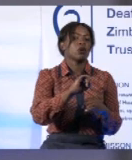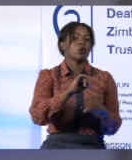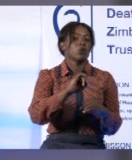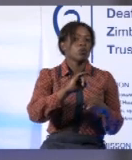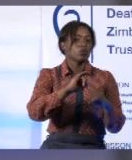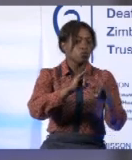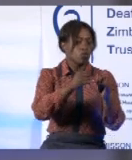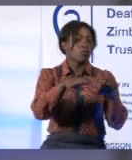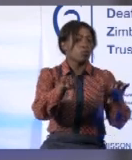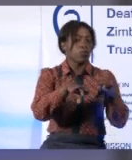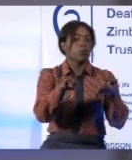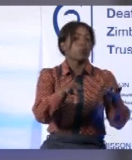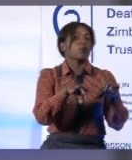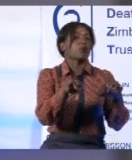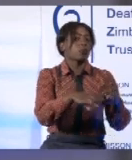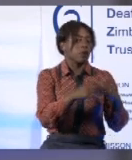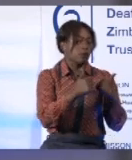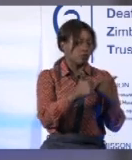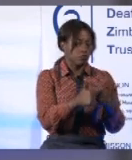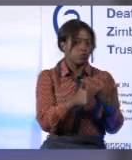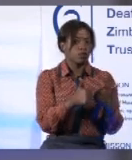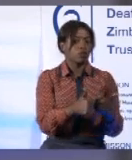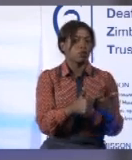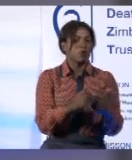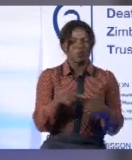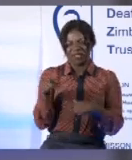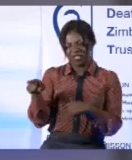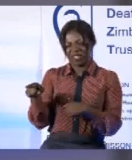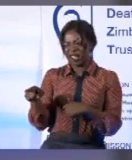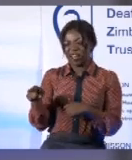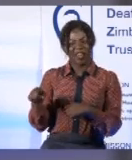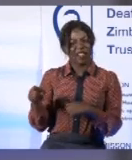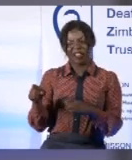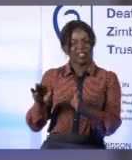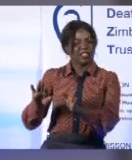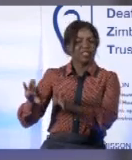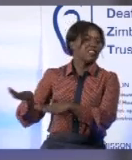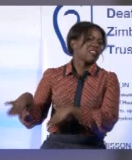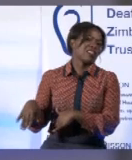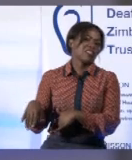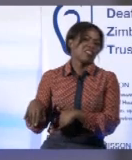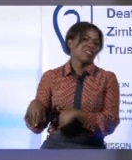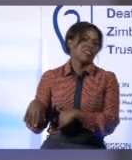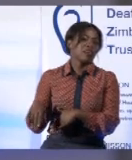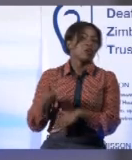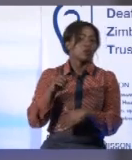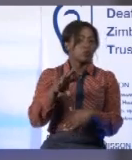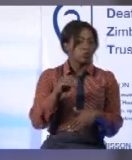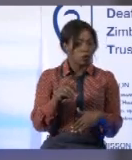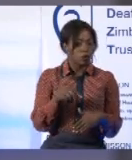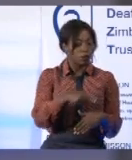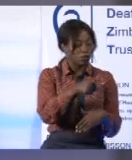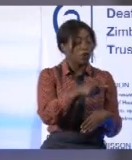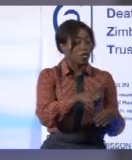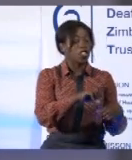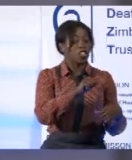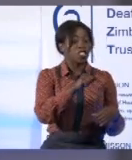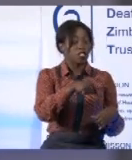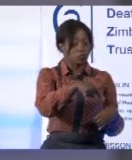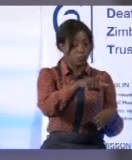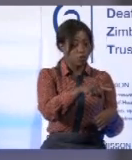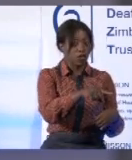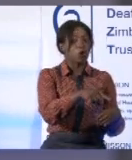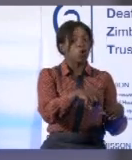would see this, my usual job is a party time. So you would take the job but still